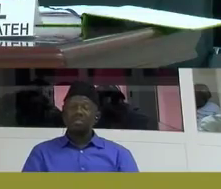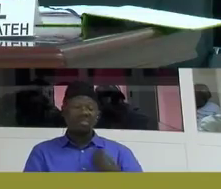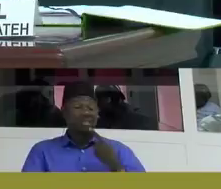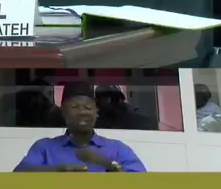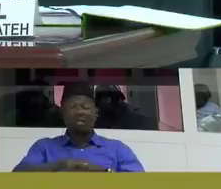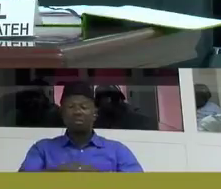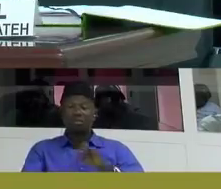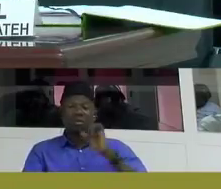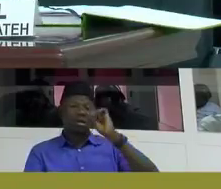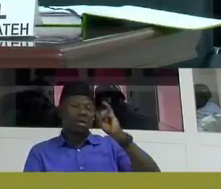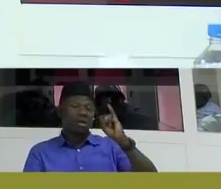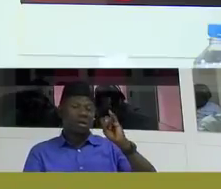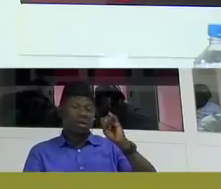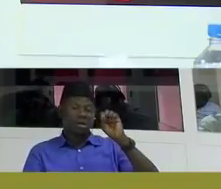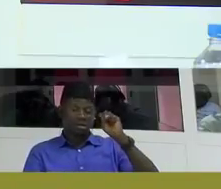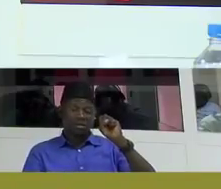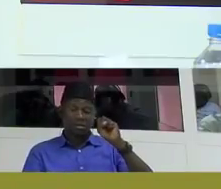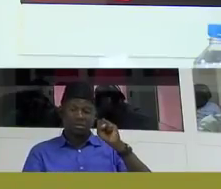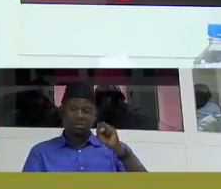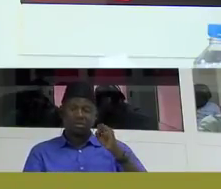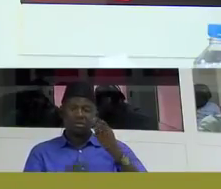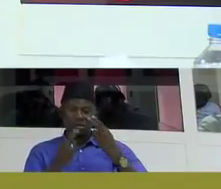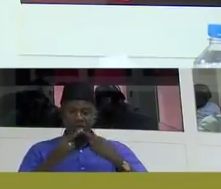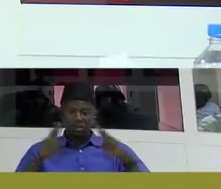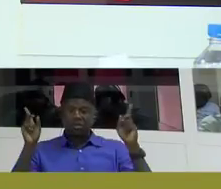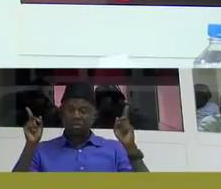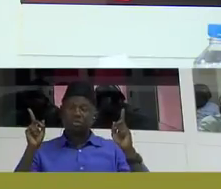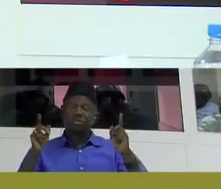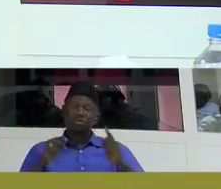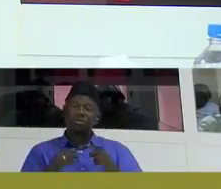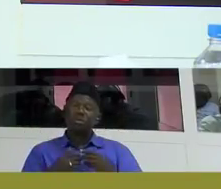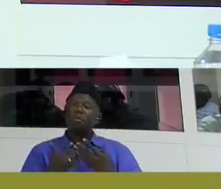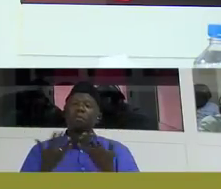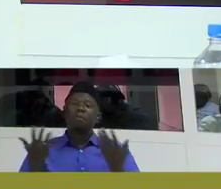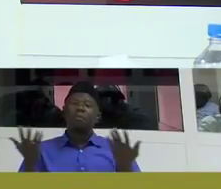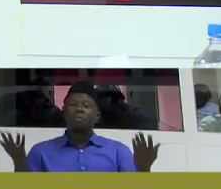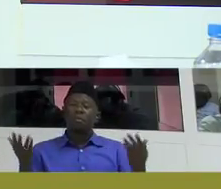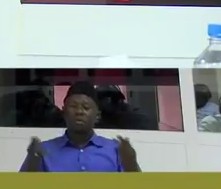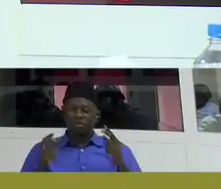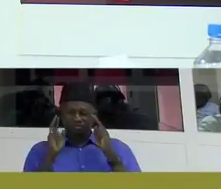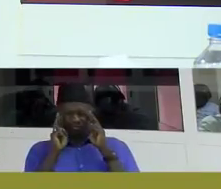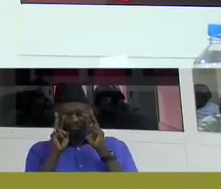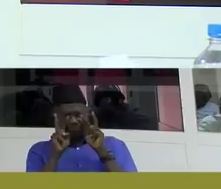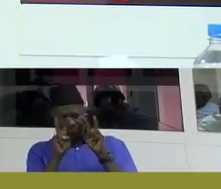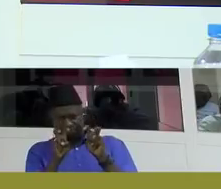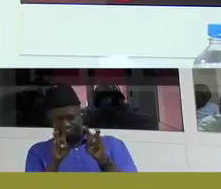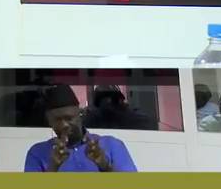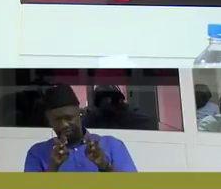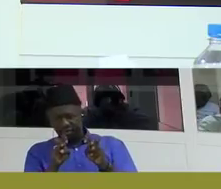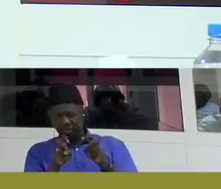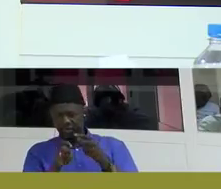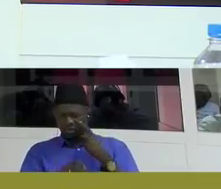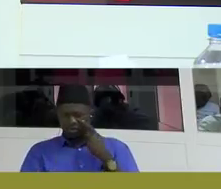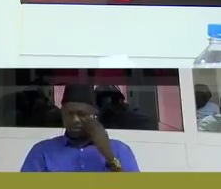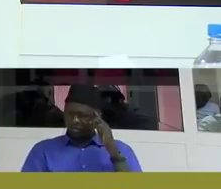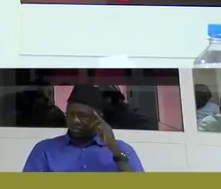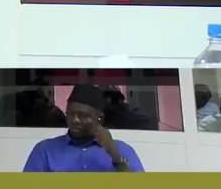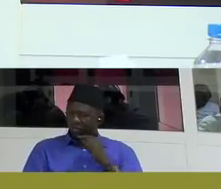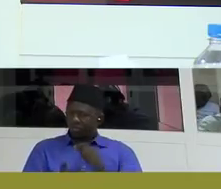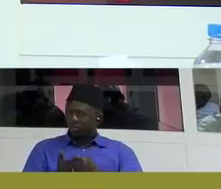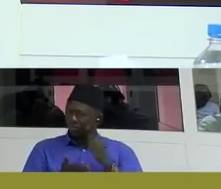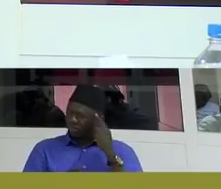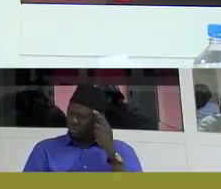IS declaration, many observers have noted the